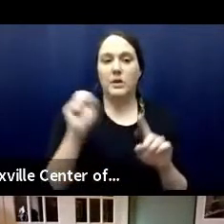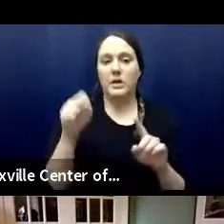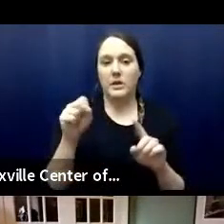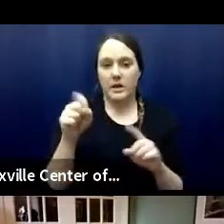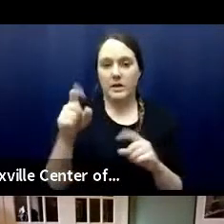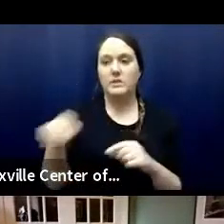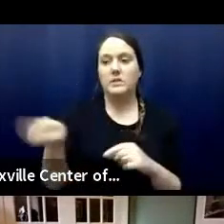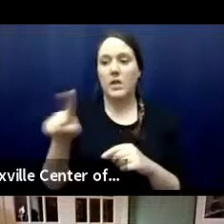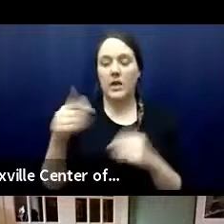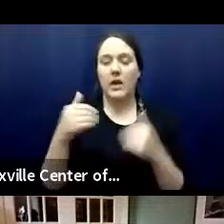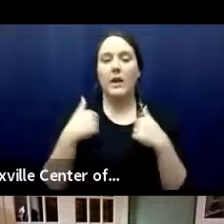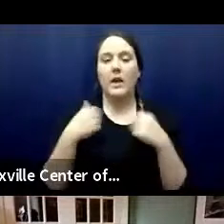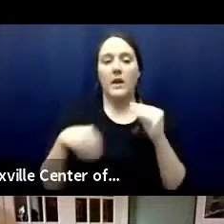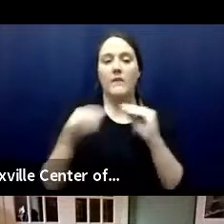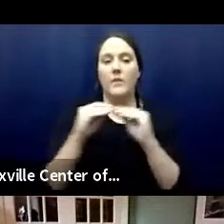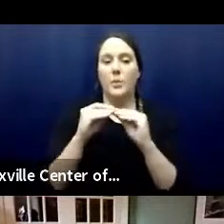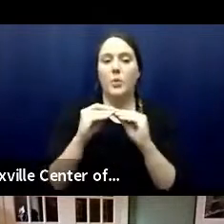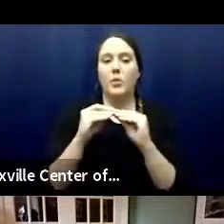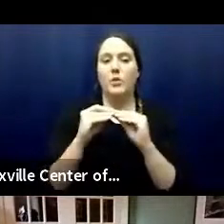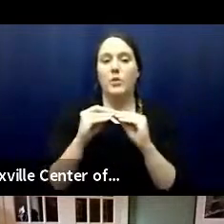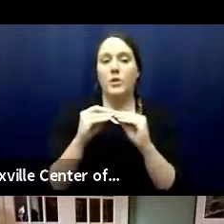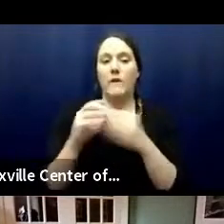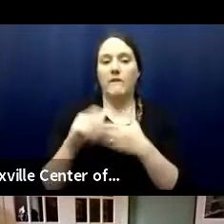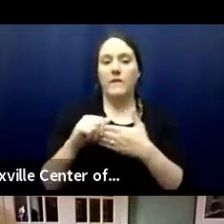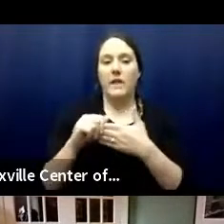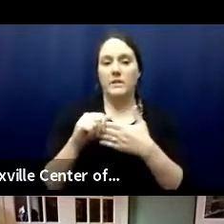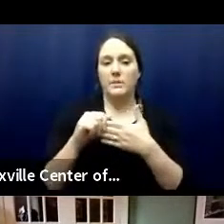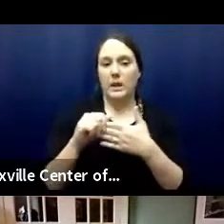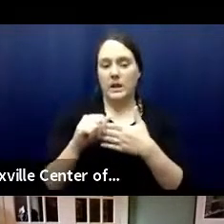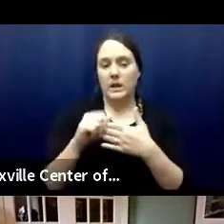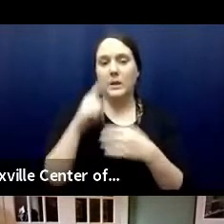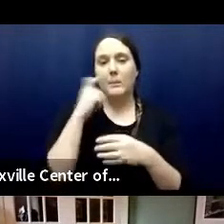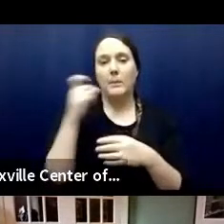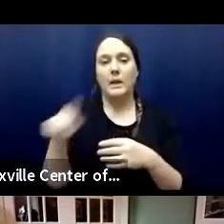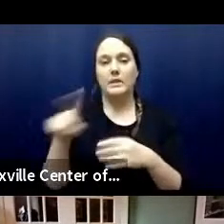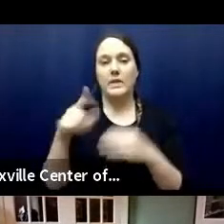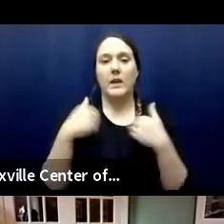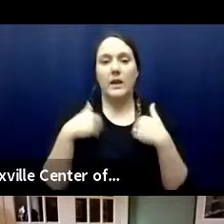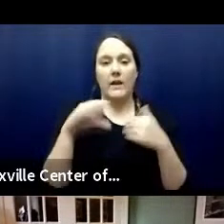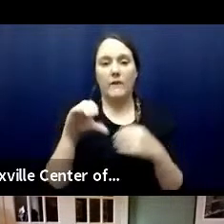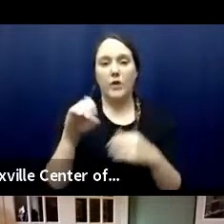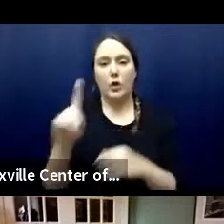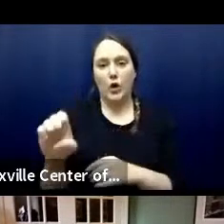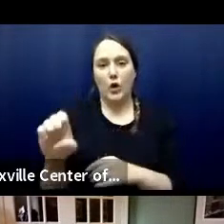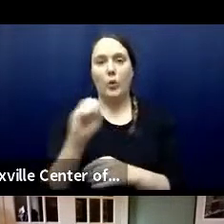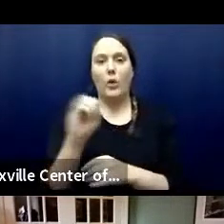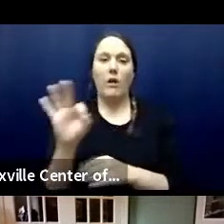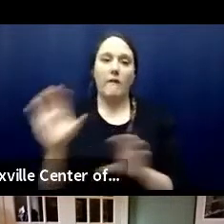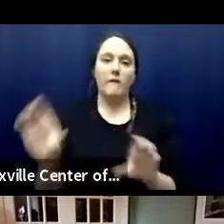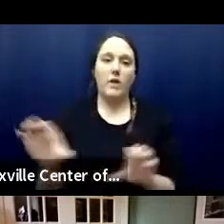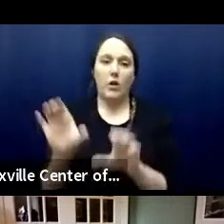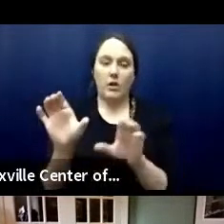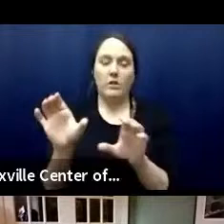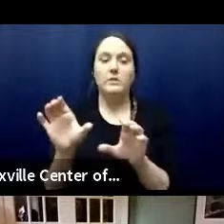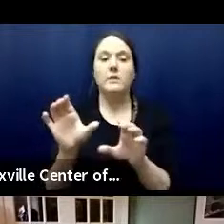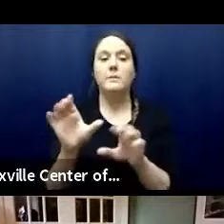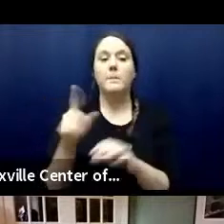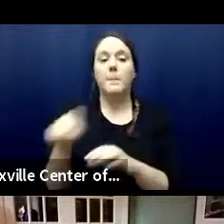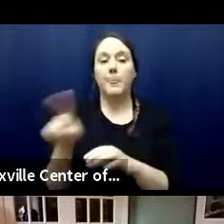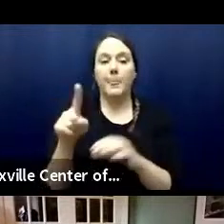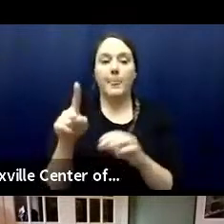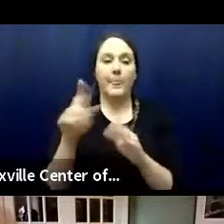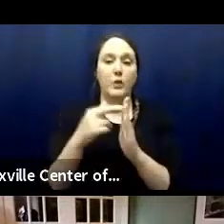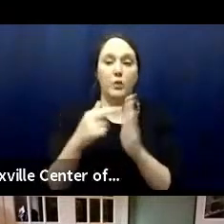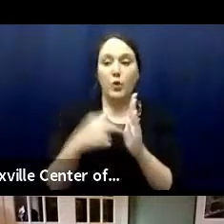have more flexibility because they have a code of conduct, because they have on the rules for